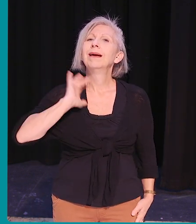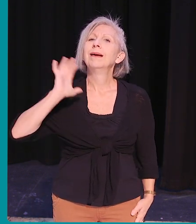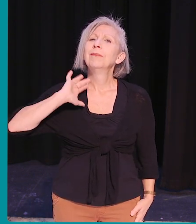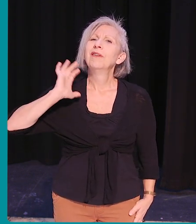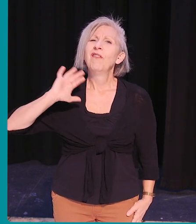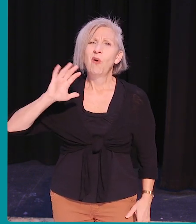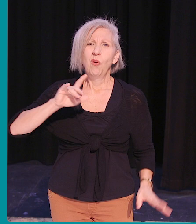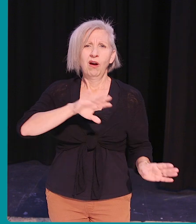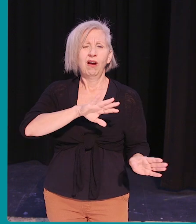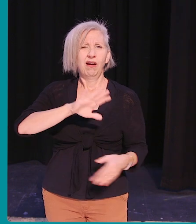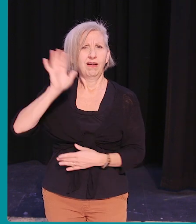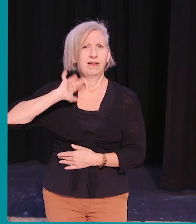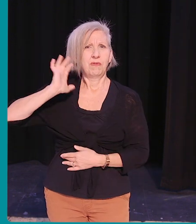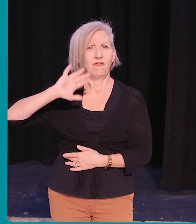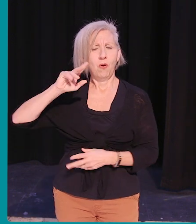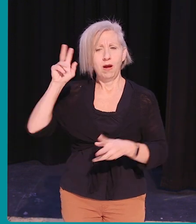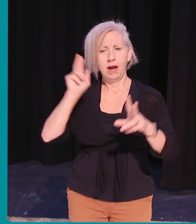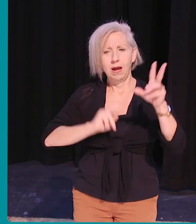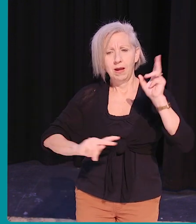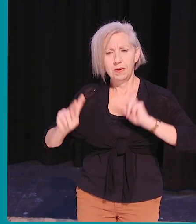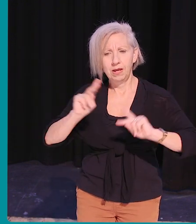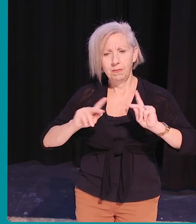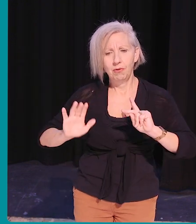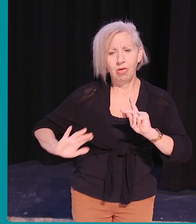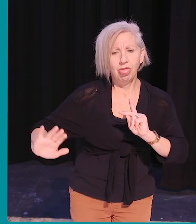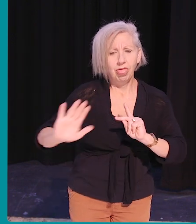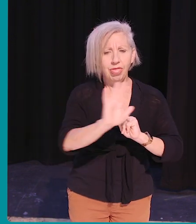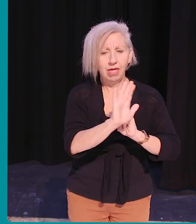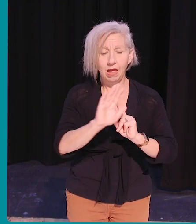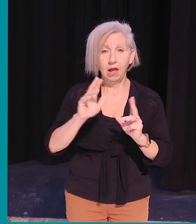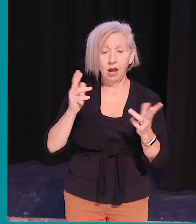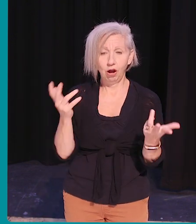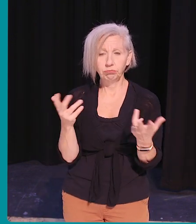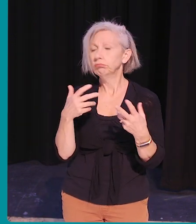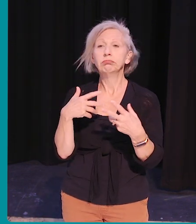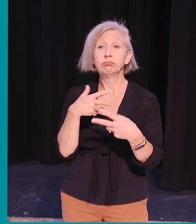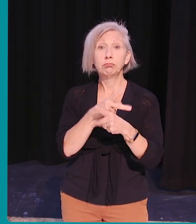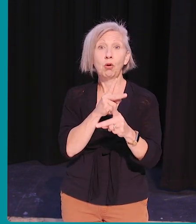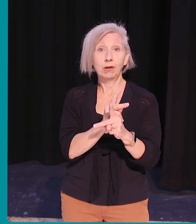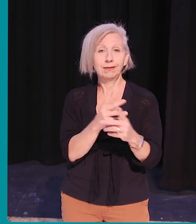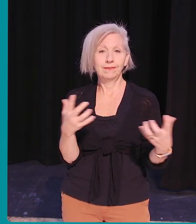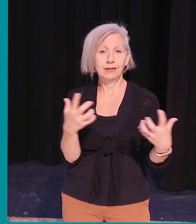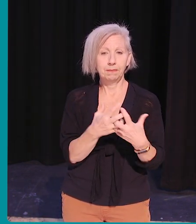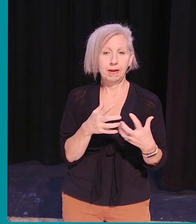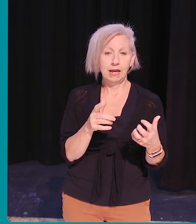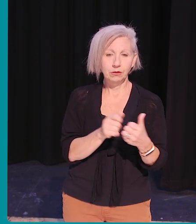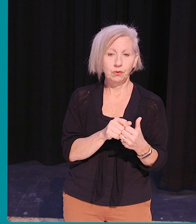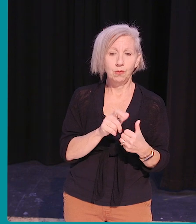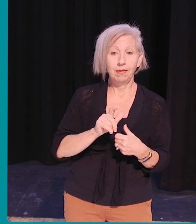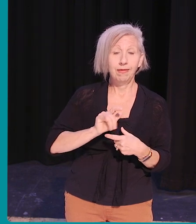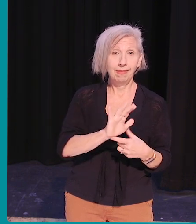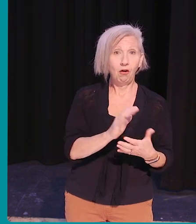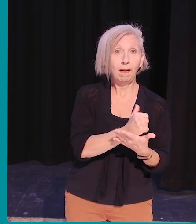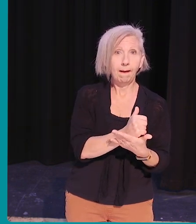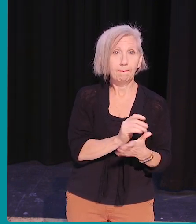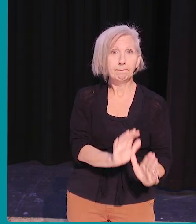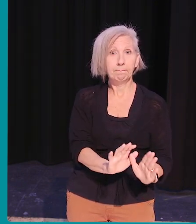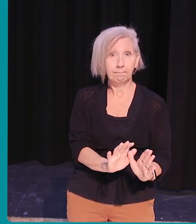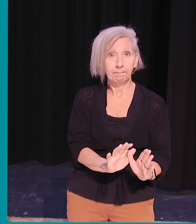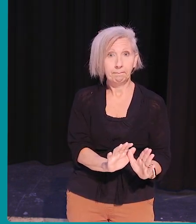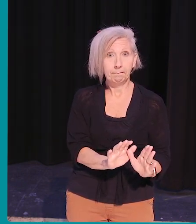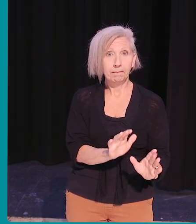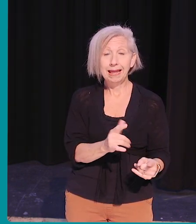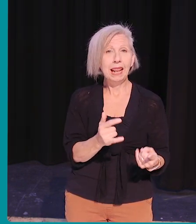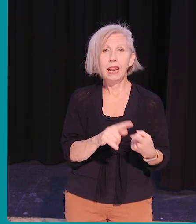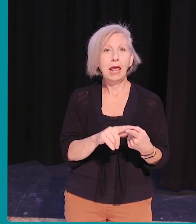started splitting right here. That gap gets wider and wider and wider, and people are getting left behind, right? So back to that graph one more